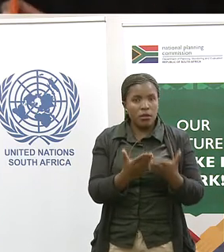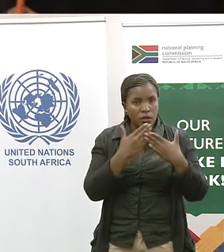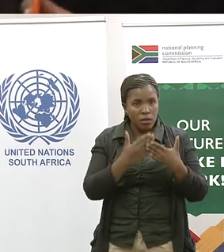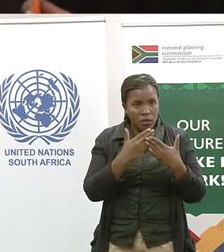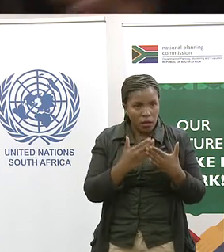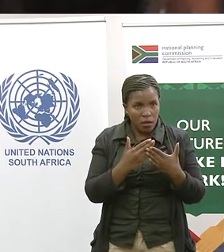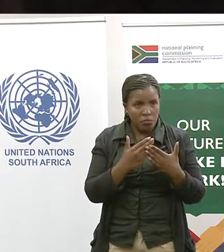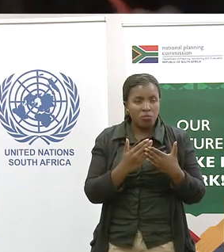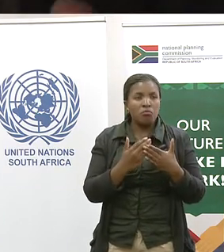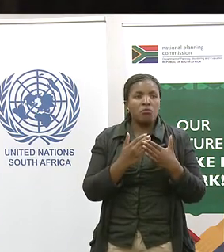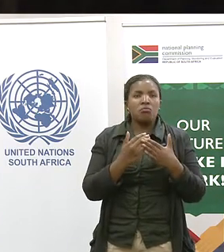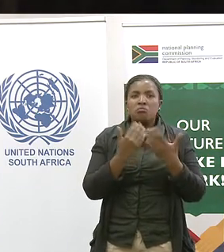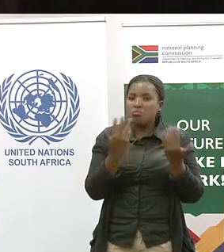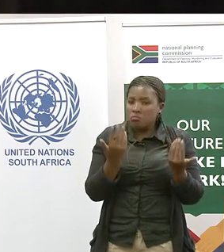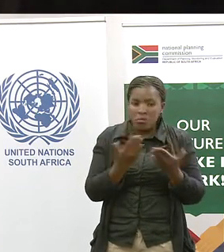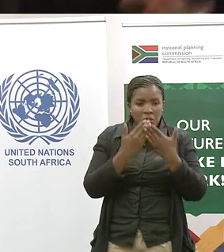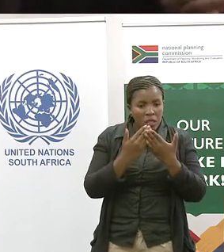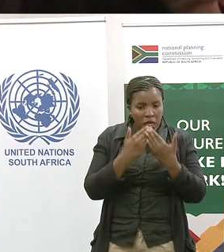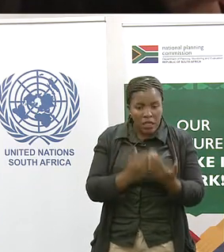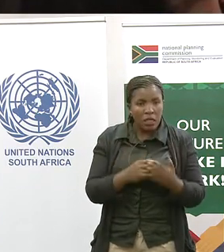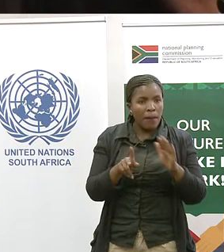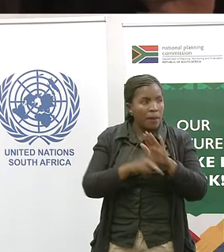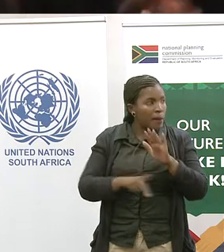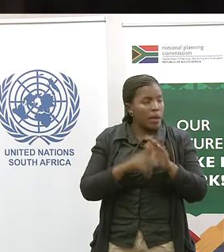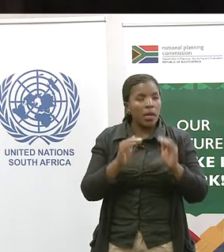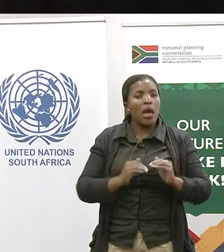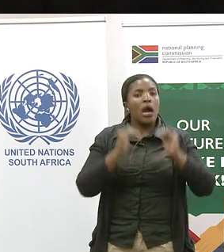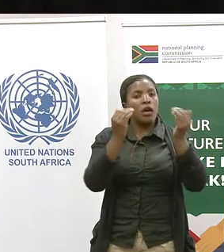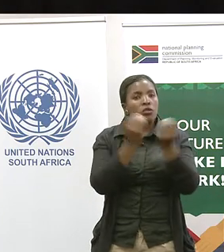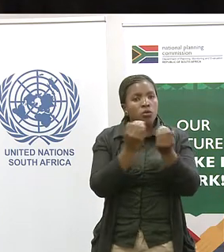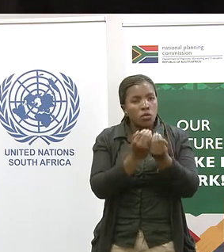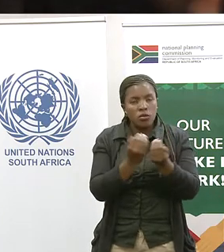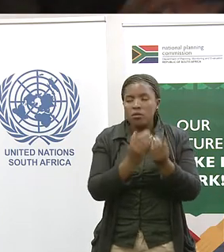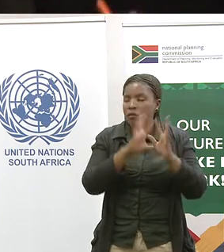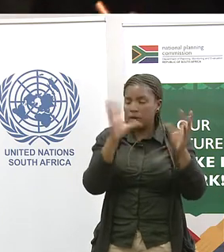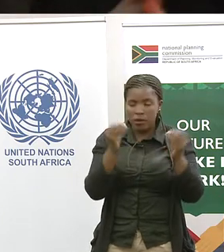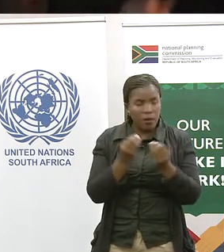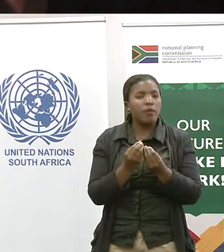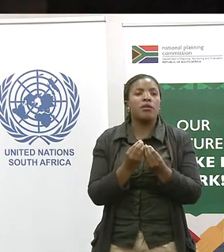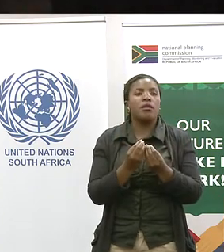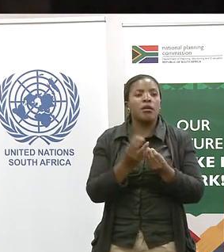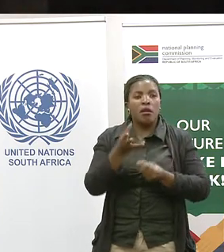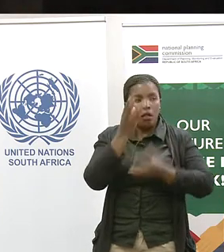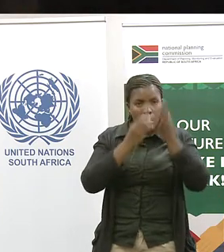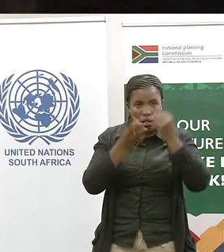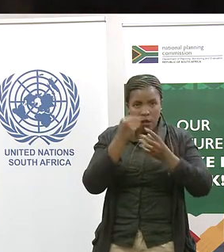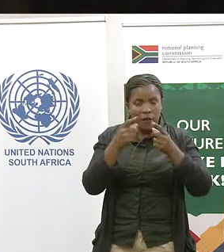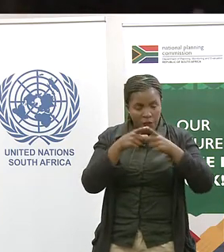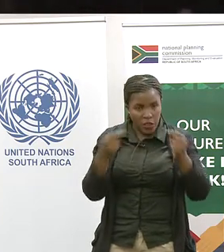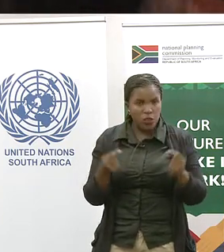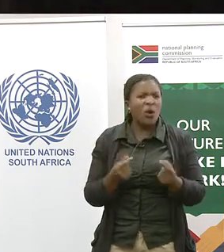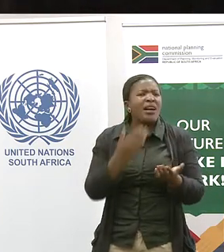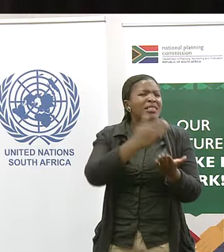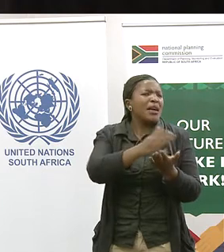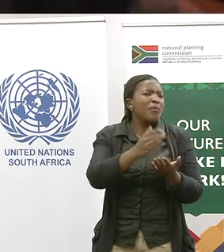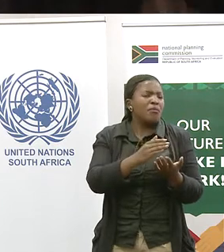until they finish. Those who can't at all, who can't pay for themselves, that will be a good initiative.